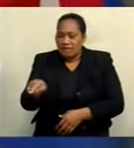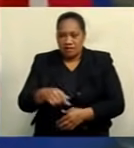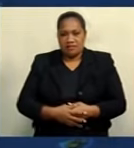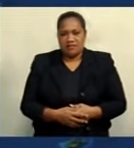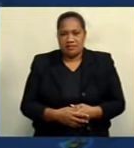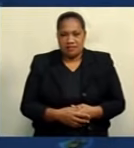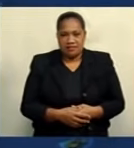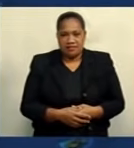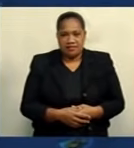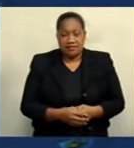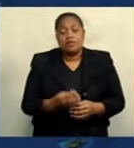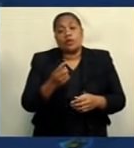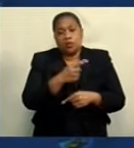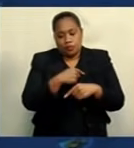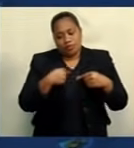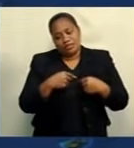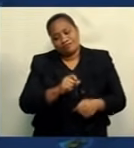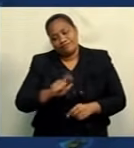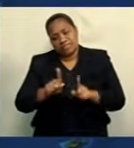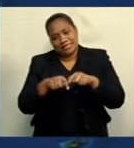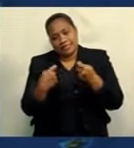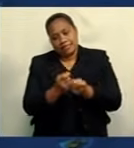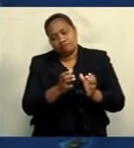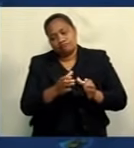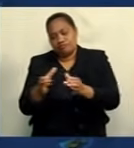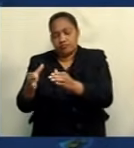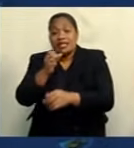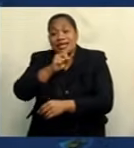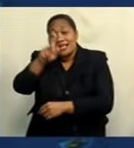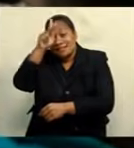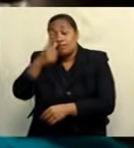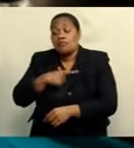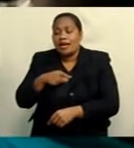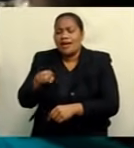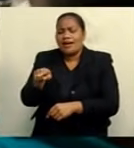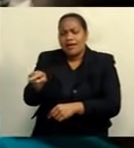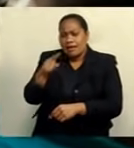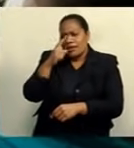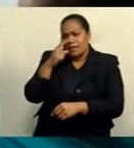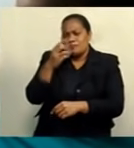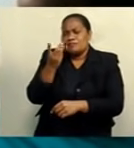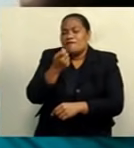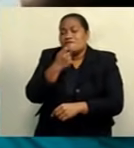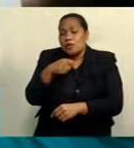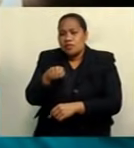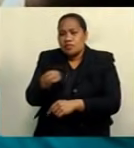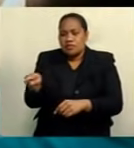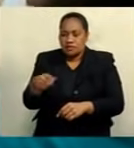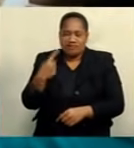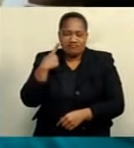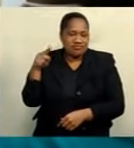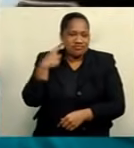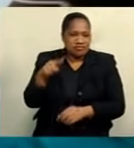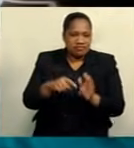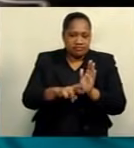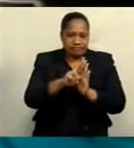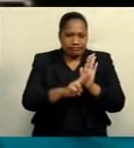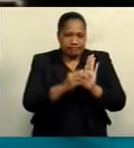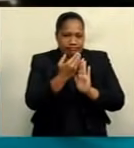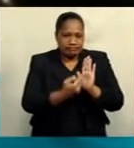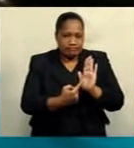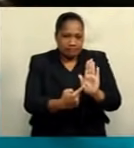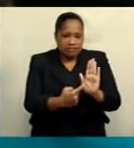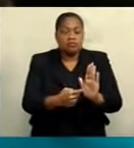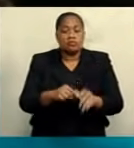We have sent our team to Kandavu. This is because of the few that disregard measures and were complacent. But we will fight the virus on the